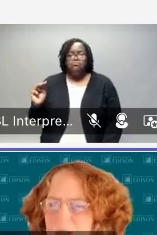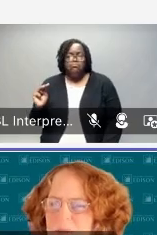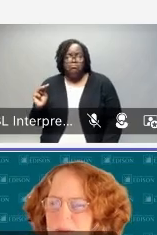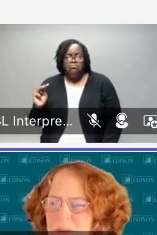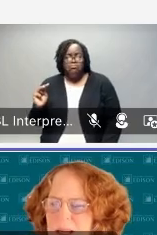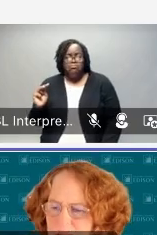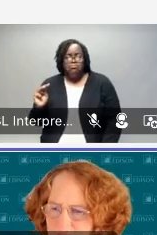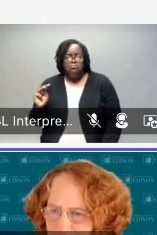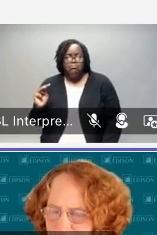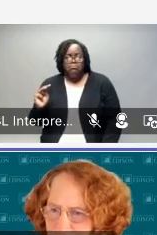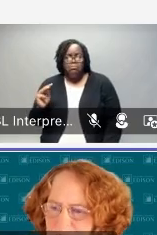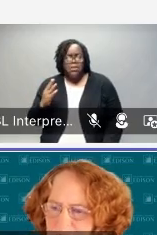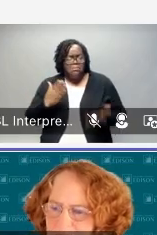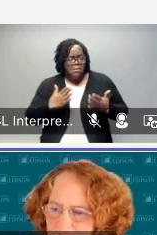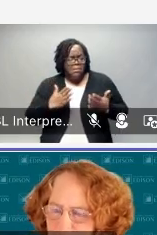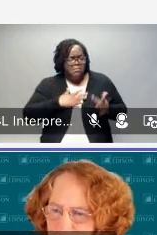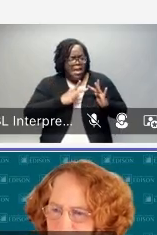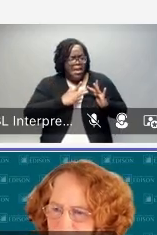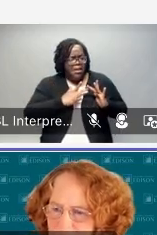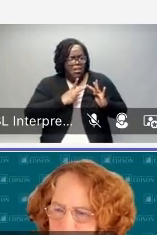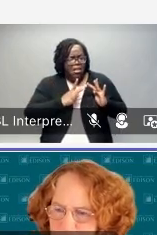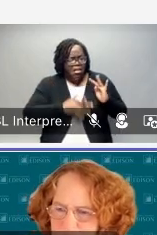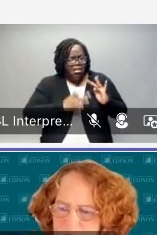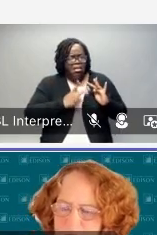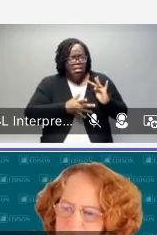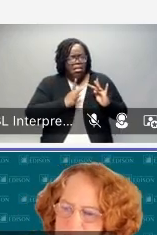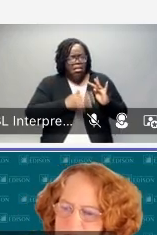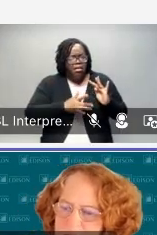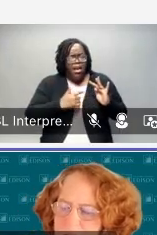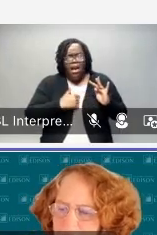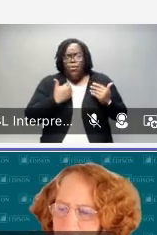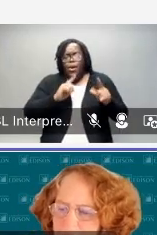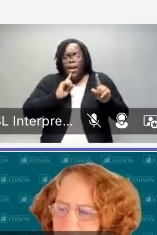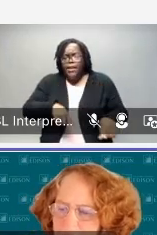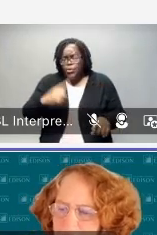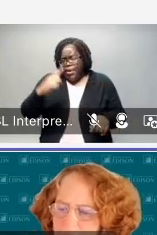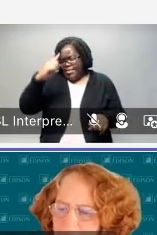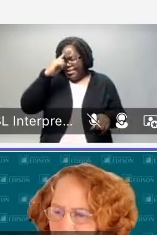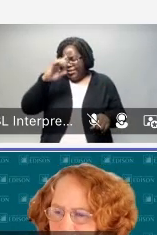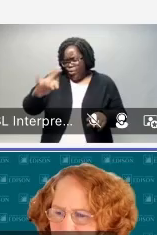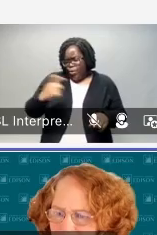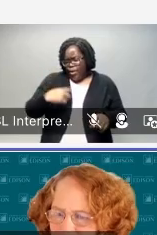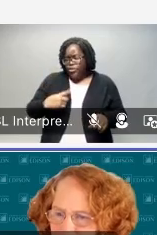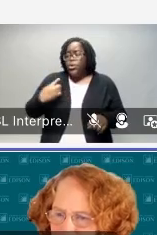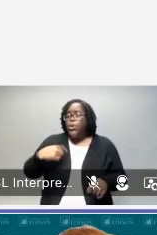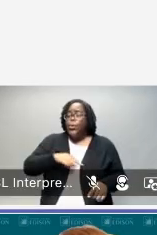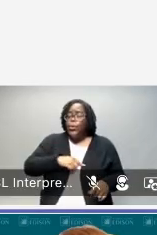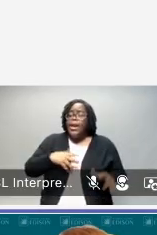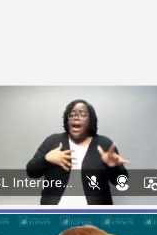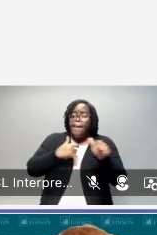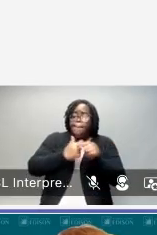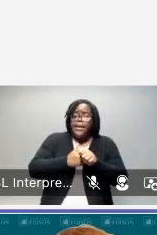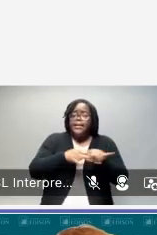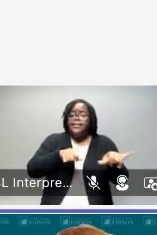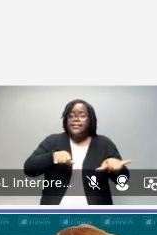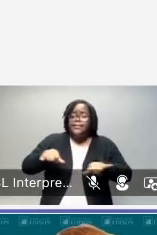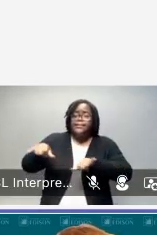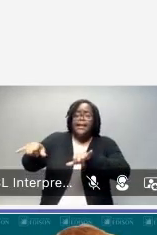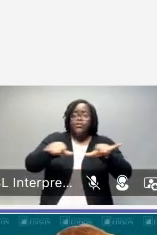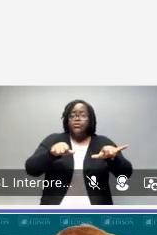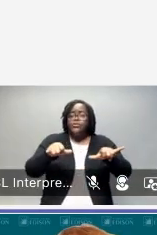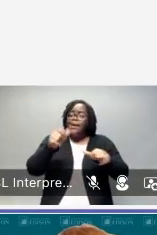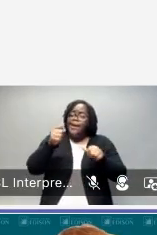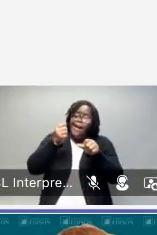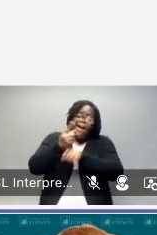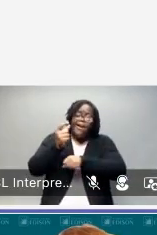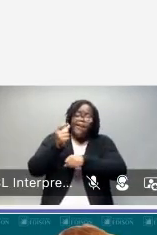It must be my internet here, but let me answer what I think the question is, which is we do update our standards. We look every